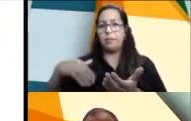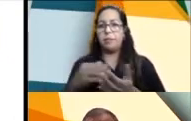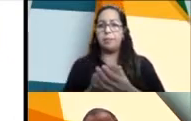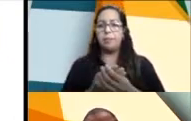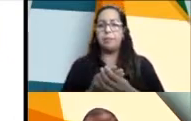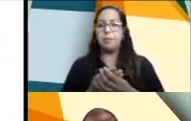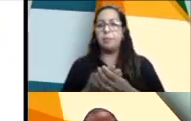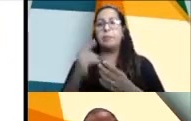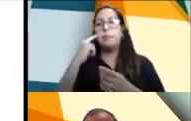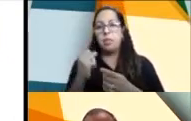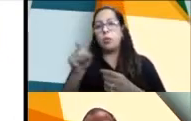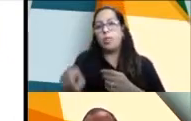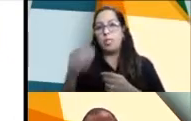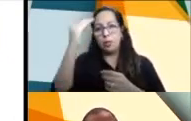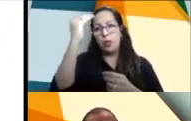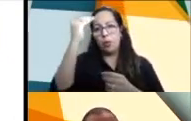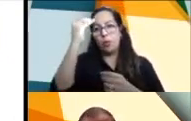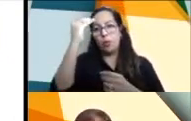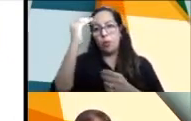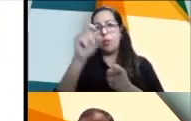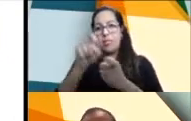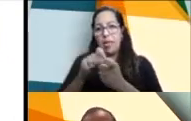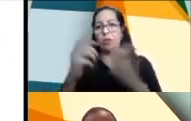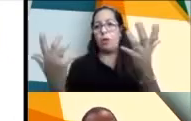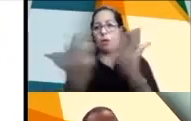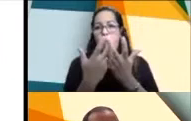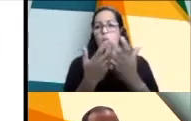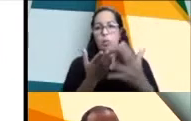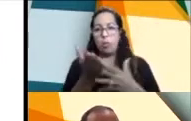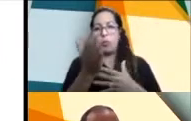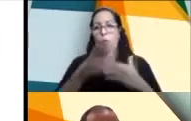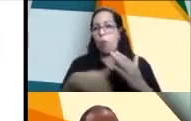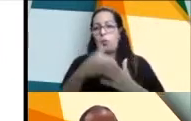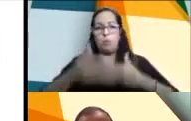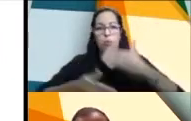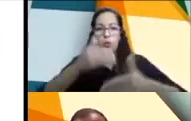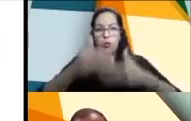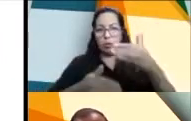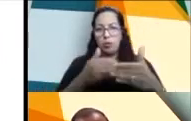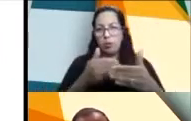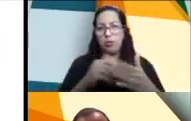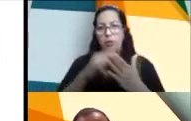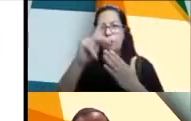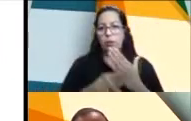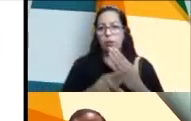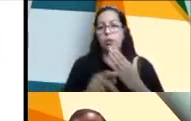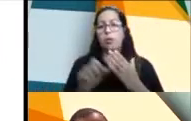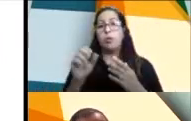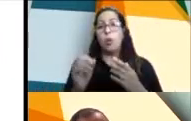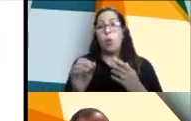because we need to be sure that they are complying through the process of development of their project. So